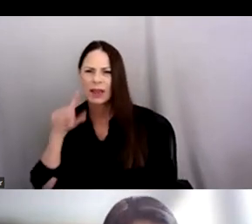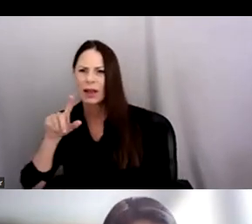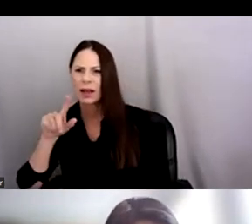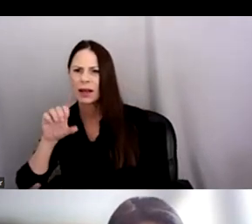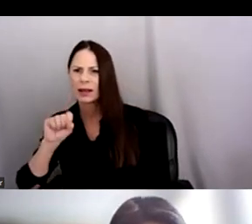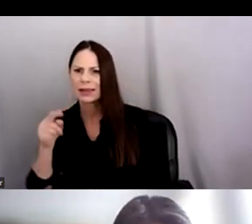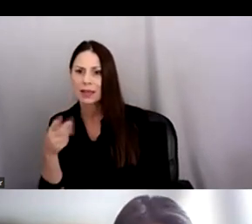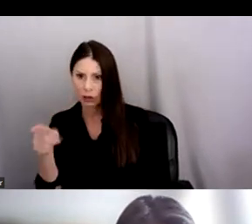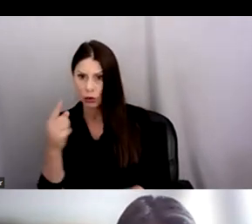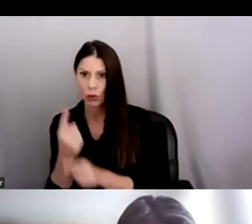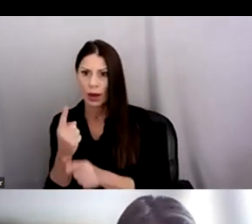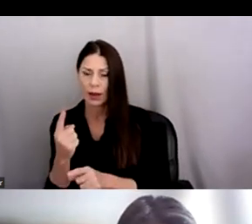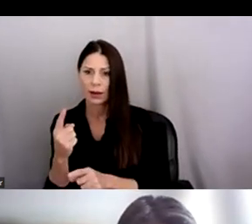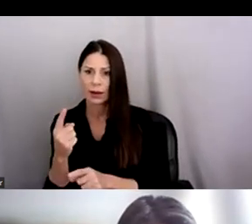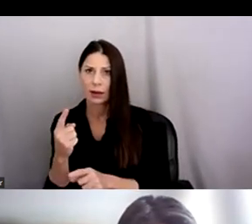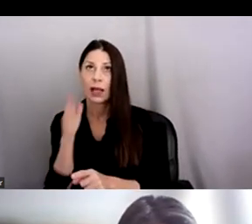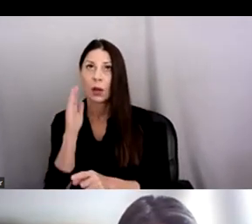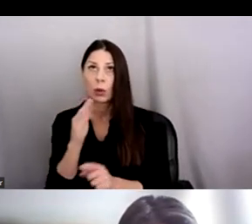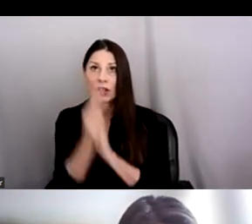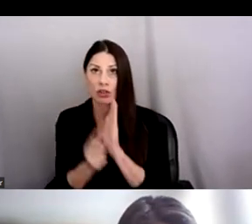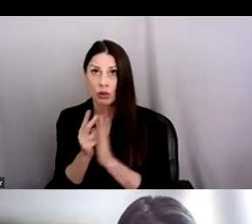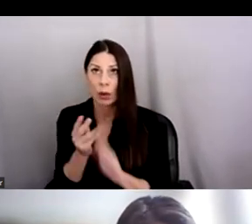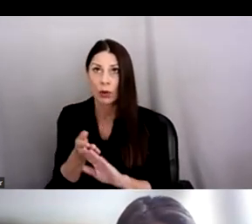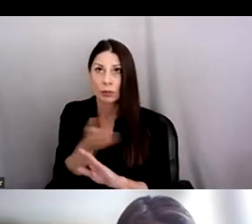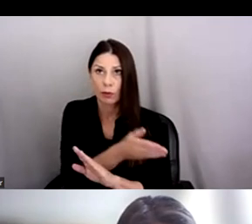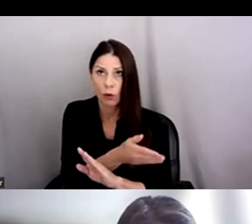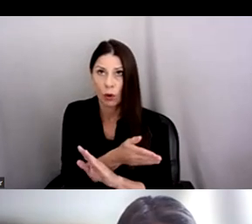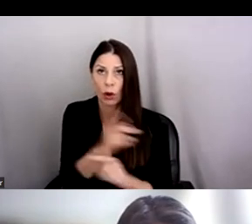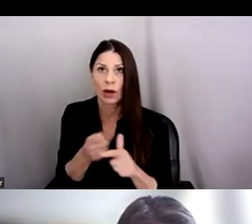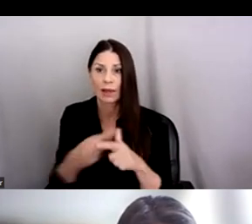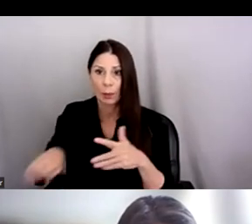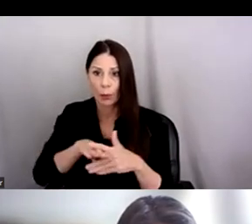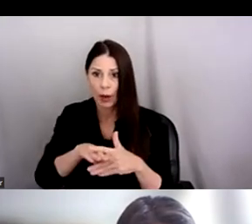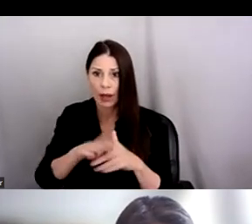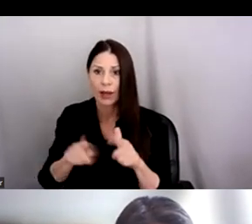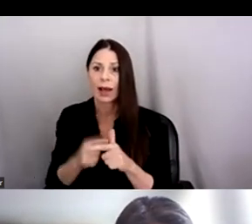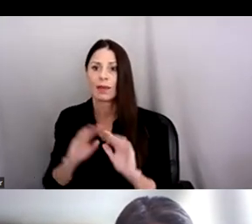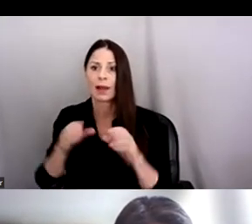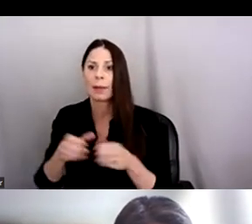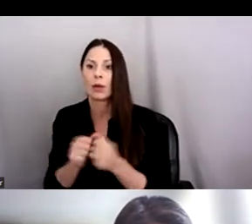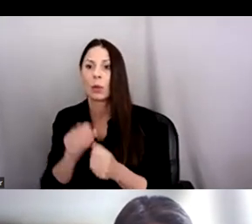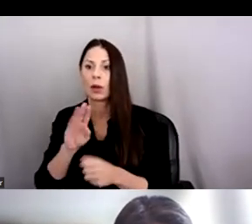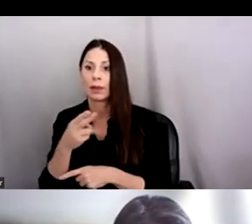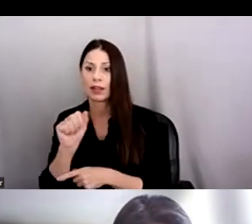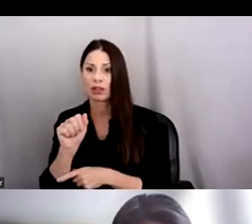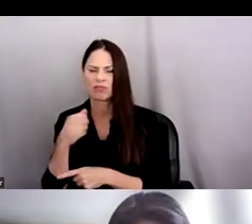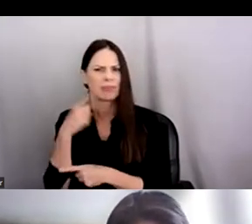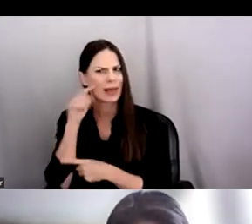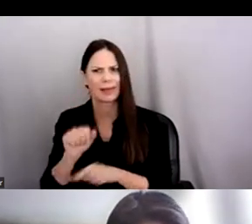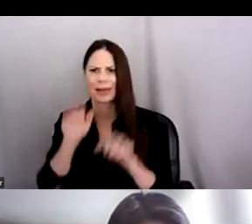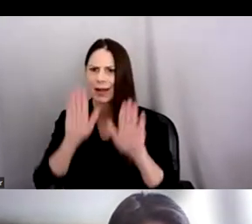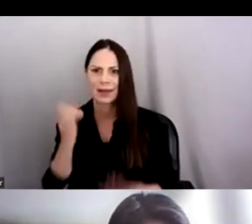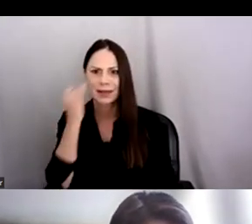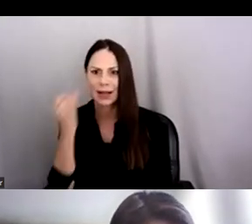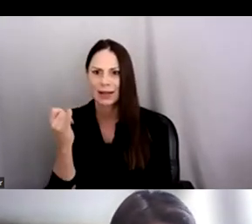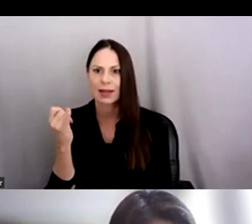with saying that we could meet 2 hours before and then maybe a break and then meeting with the BHA. I think that's an excellent idea. And like you